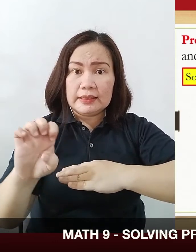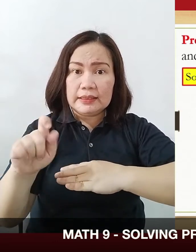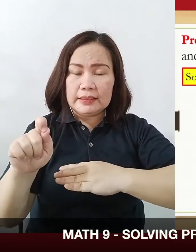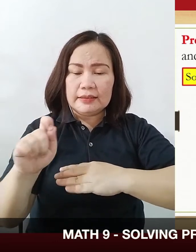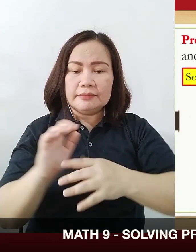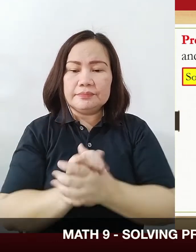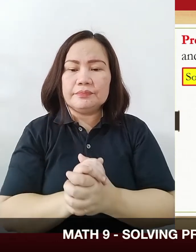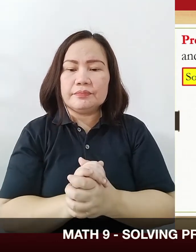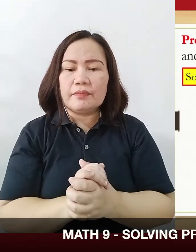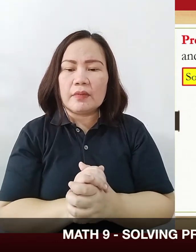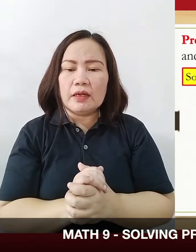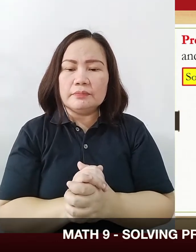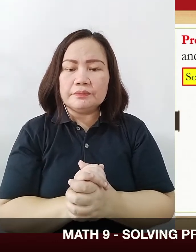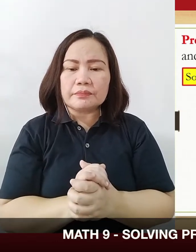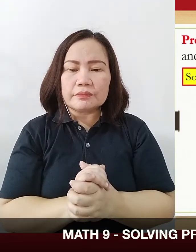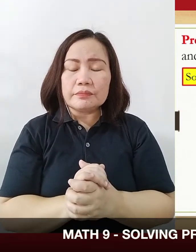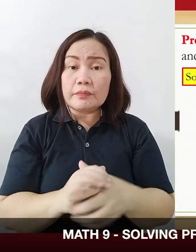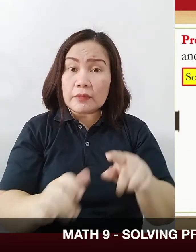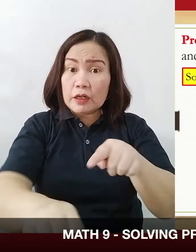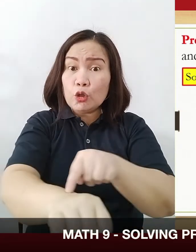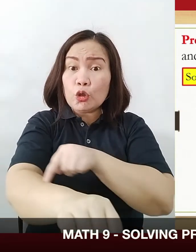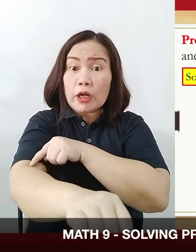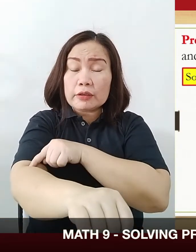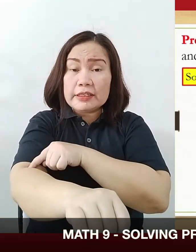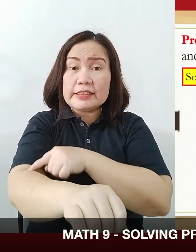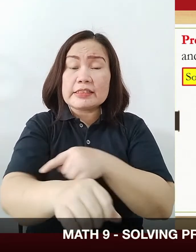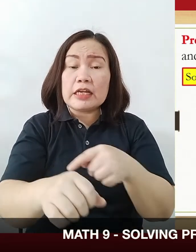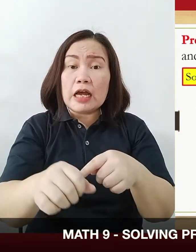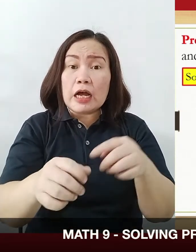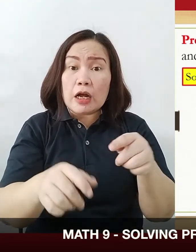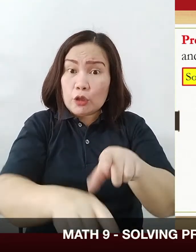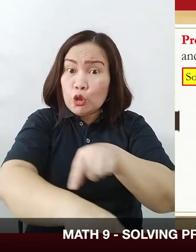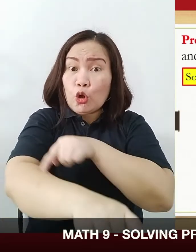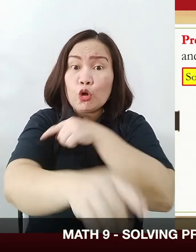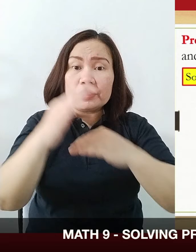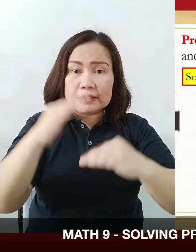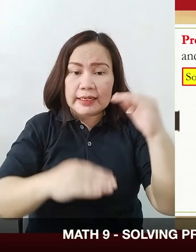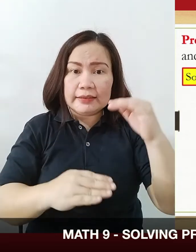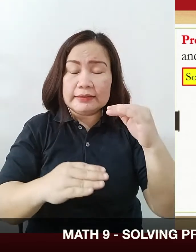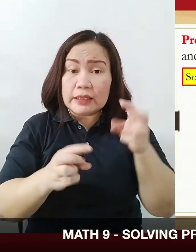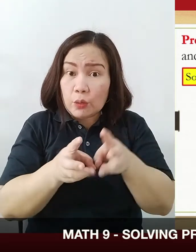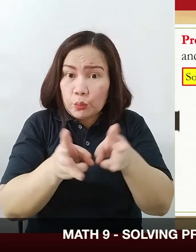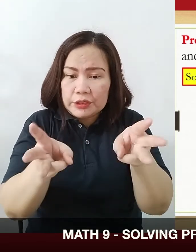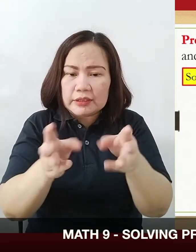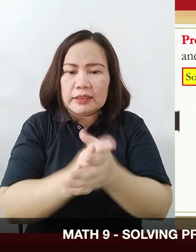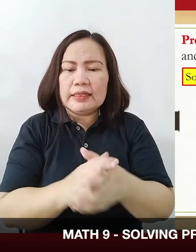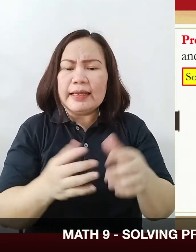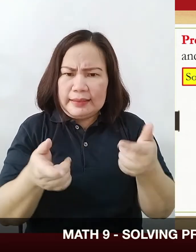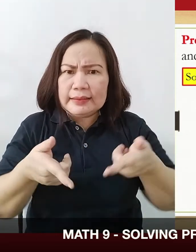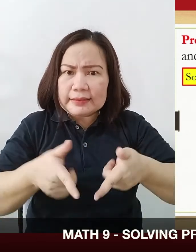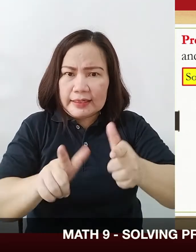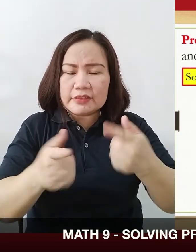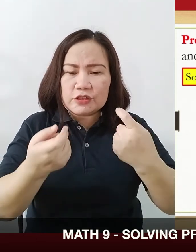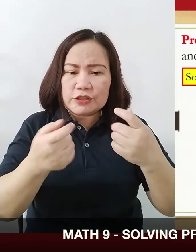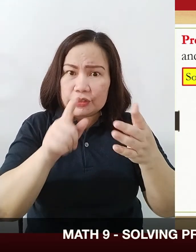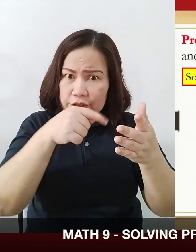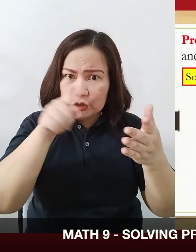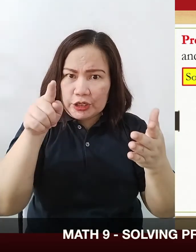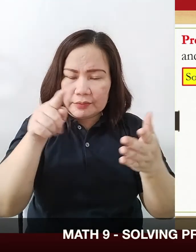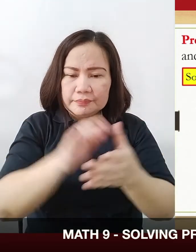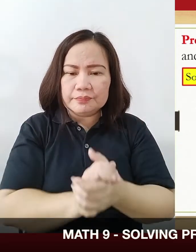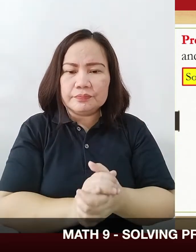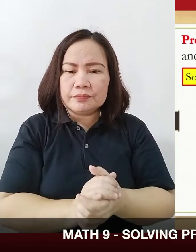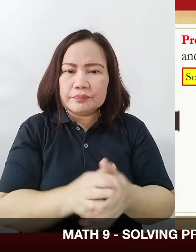your length? So, alam naman natin that the length is always longer than its width. Okay? Now, let us check.